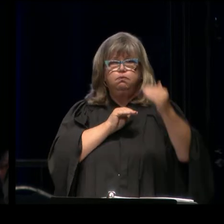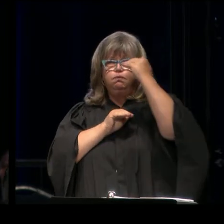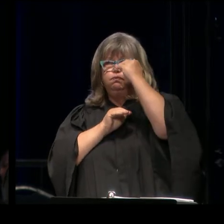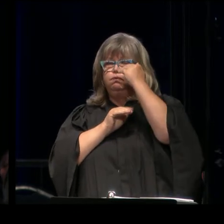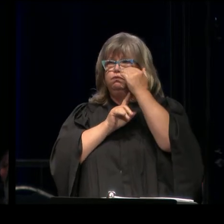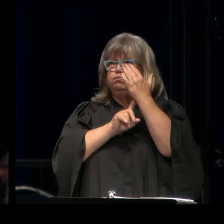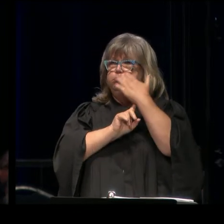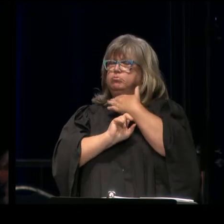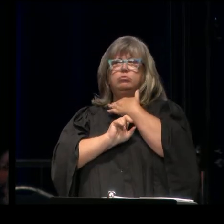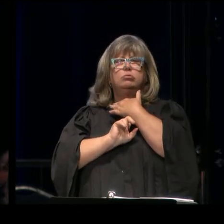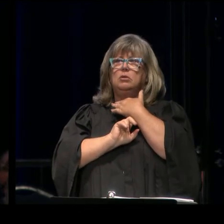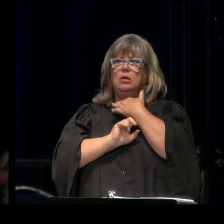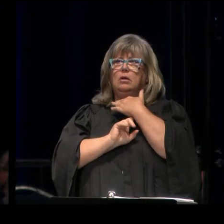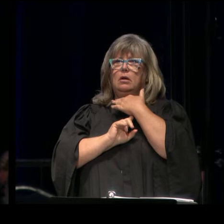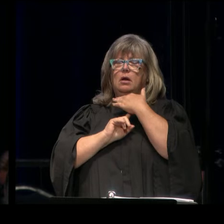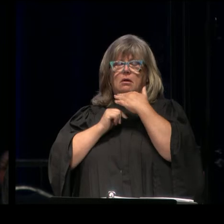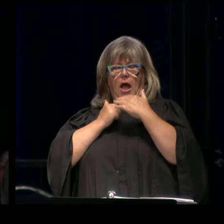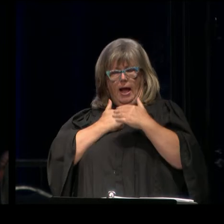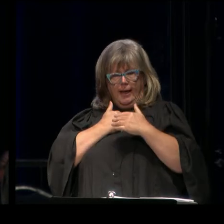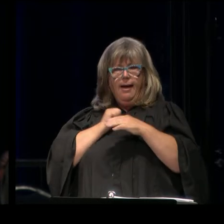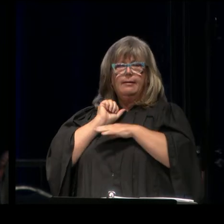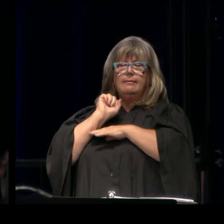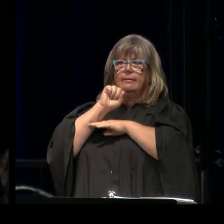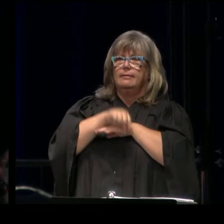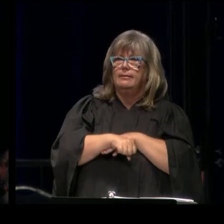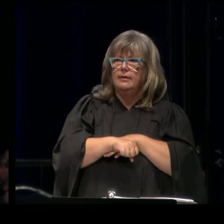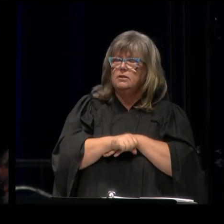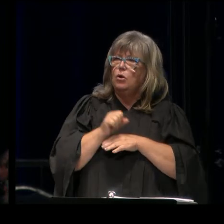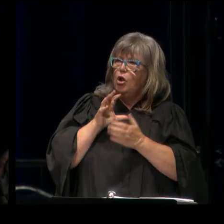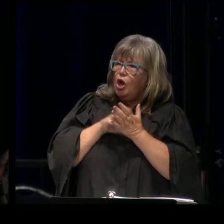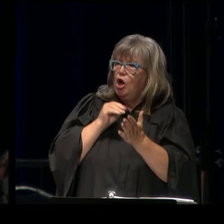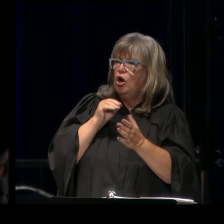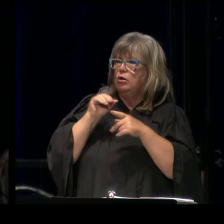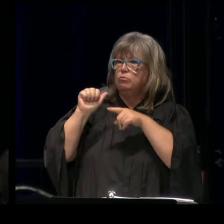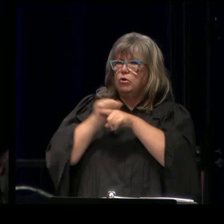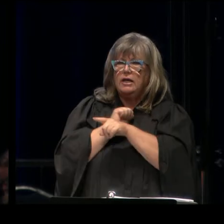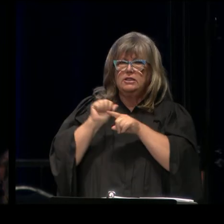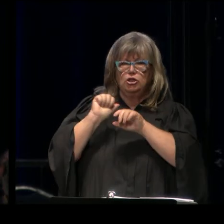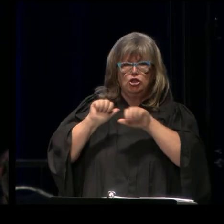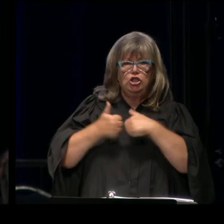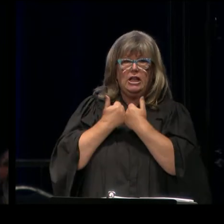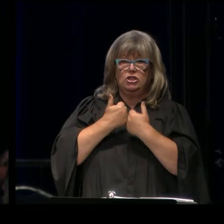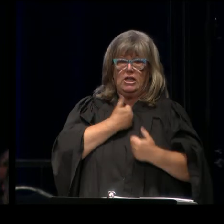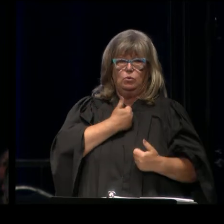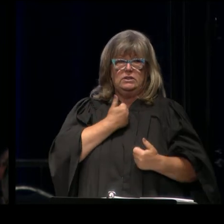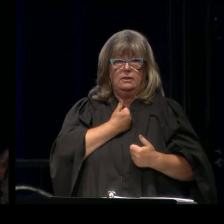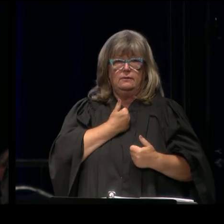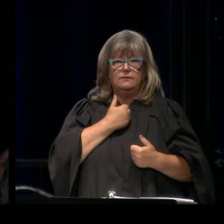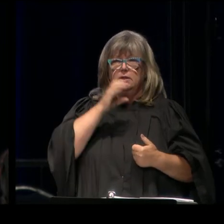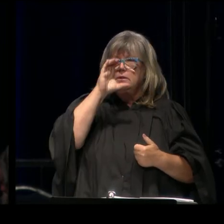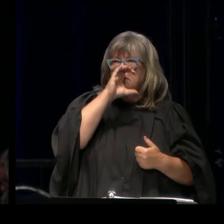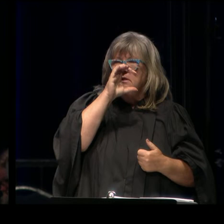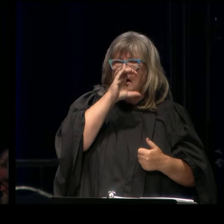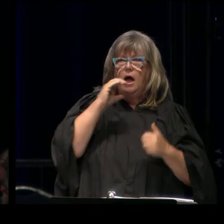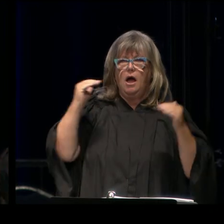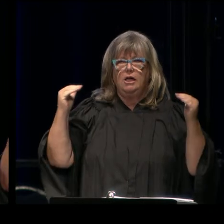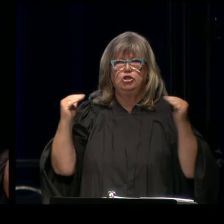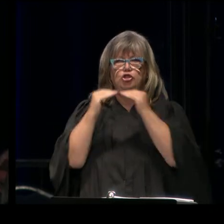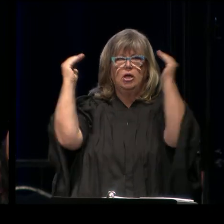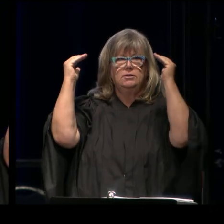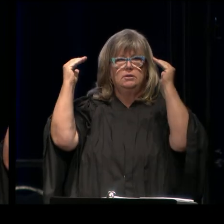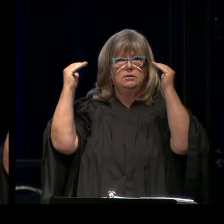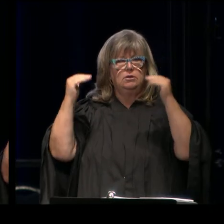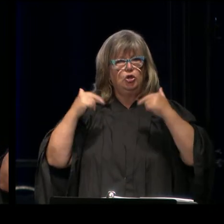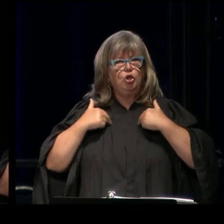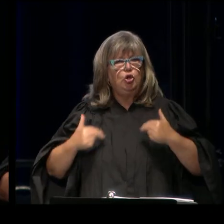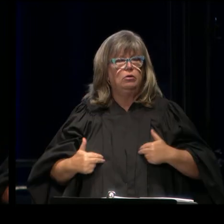and to practice to challenge ourselves and to look for a just human world. One